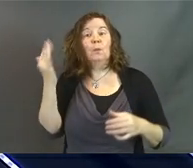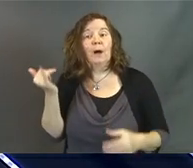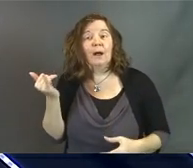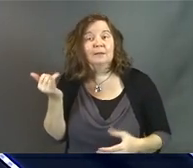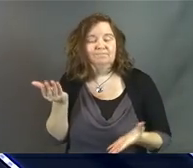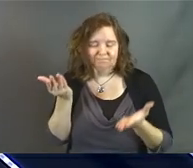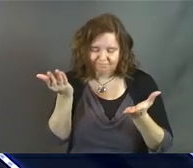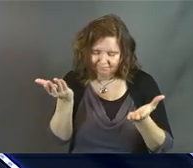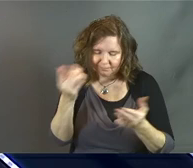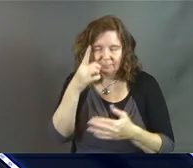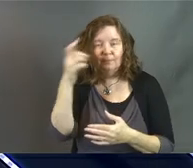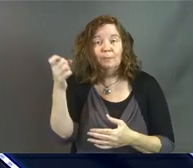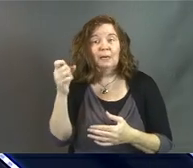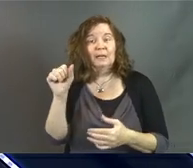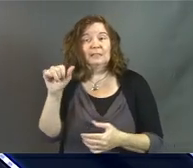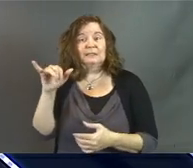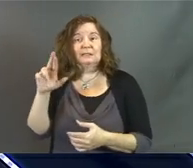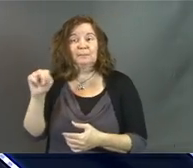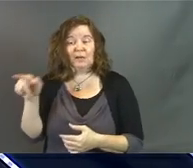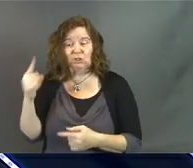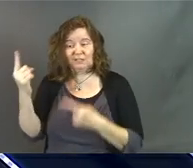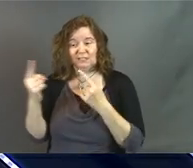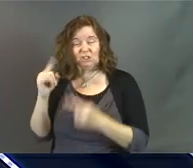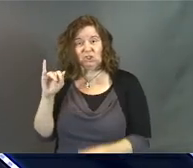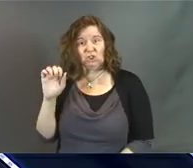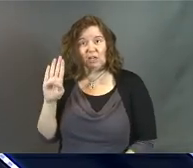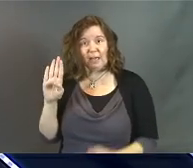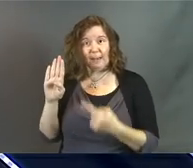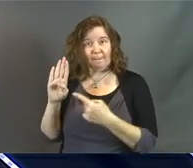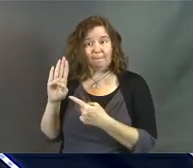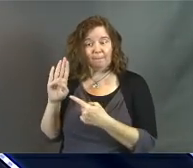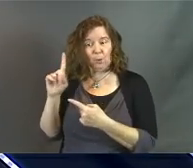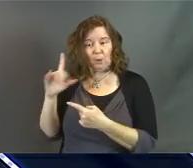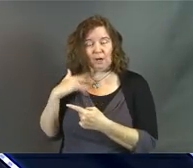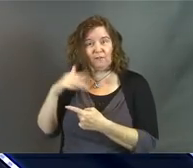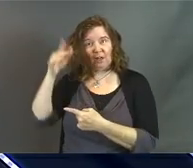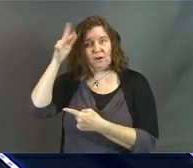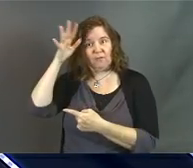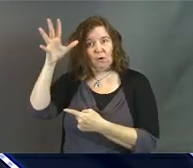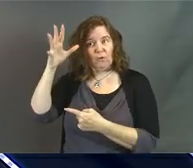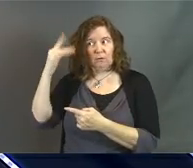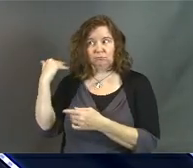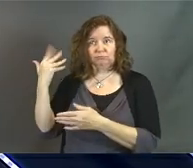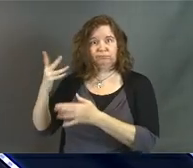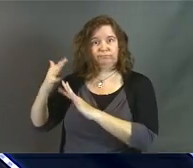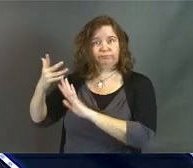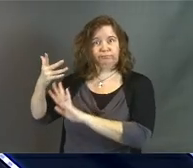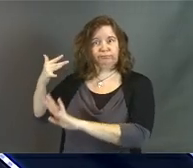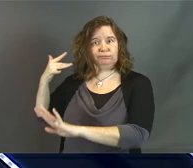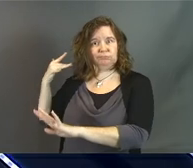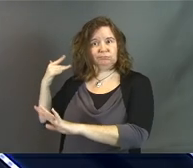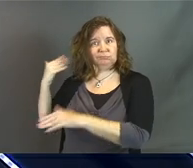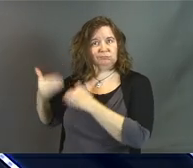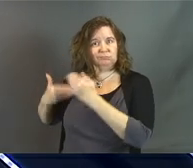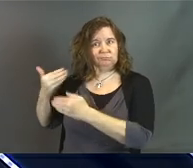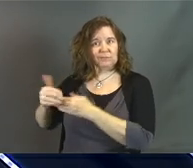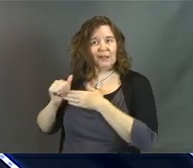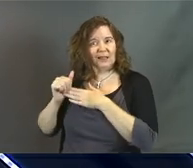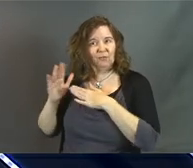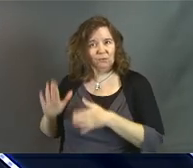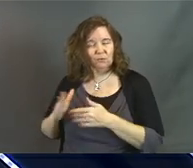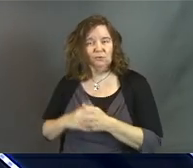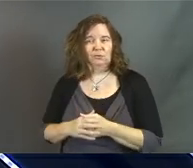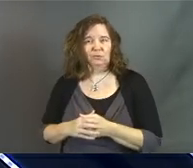why. Because the Samaritans considered Jacob one of their spiritual fathers and